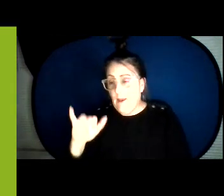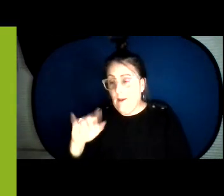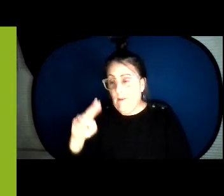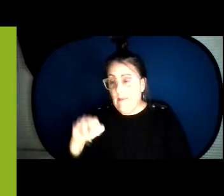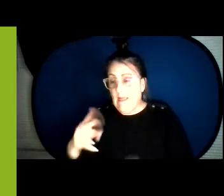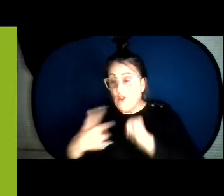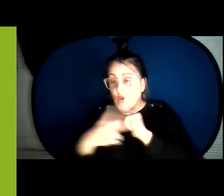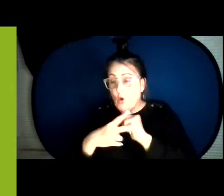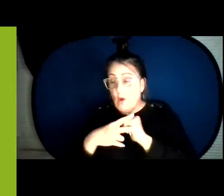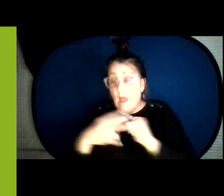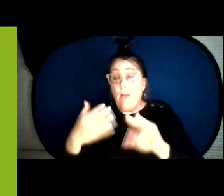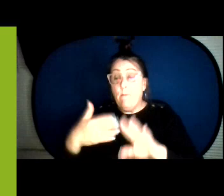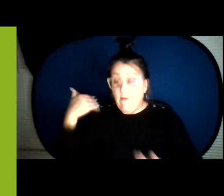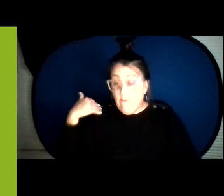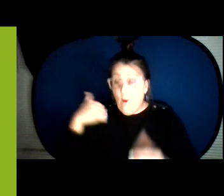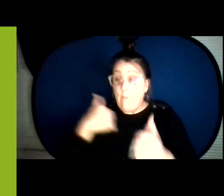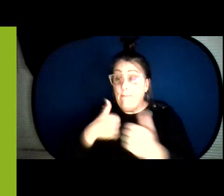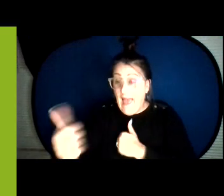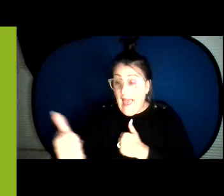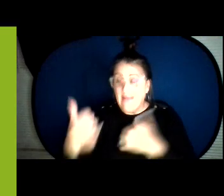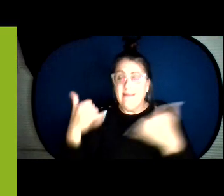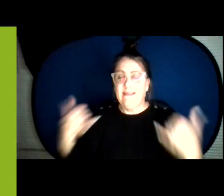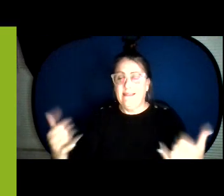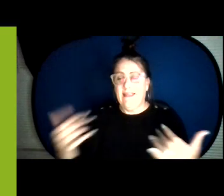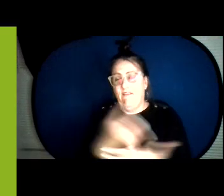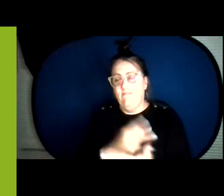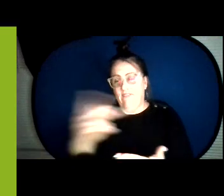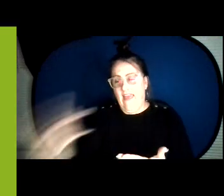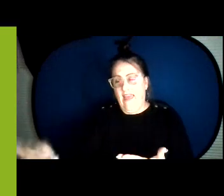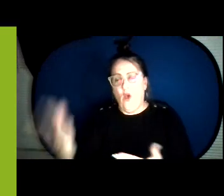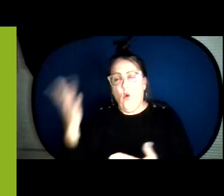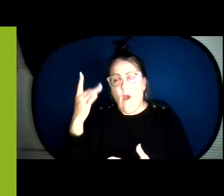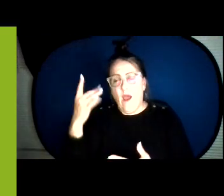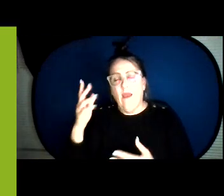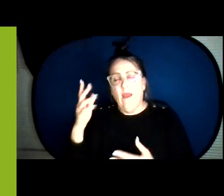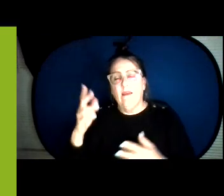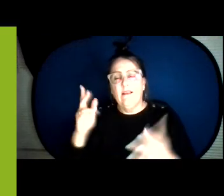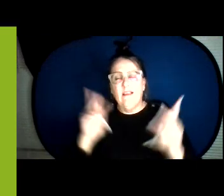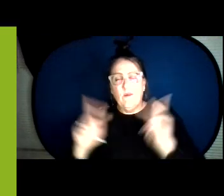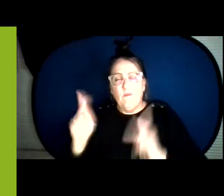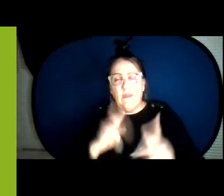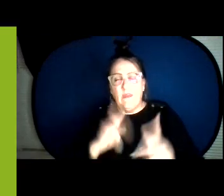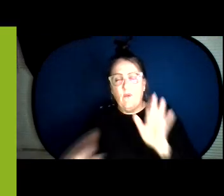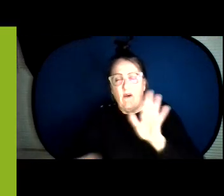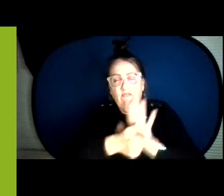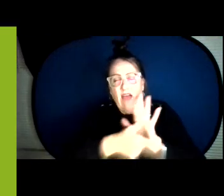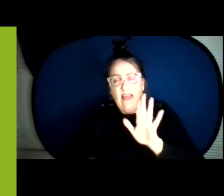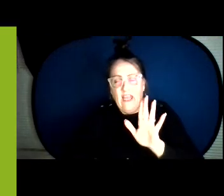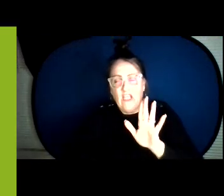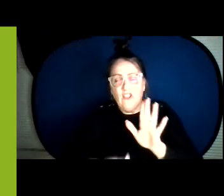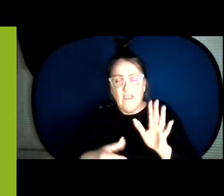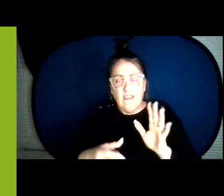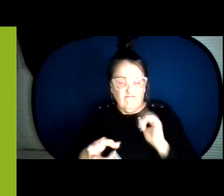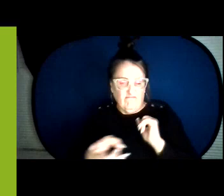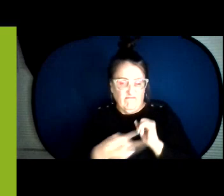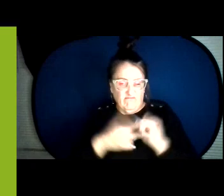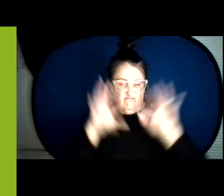previously passed but now failed due to tenant storage violations. Holdover sites. We currently